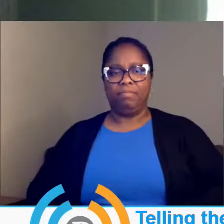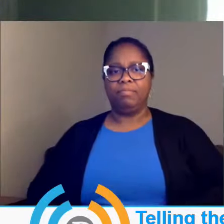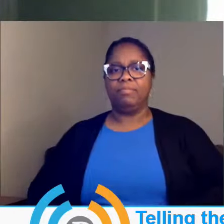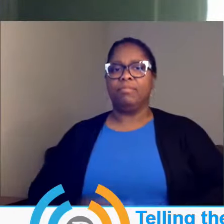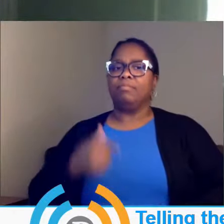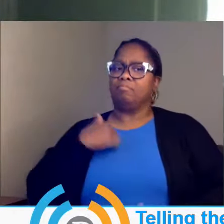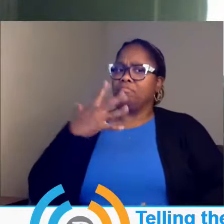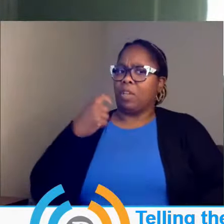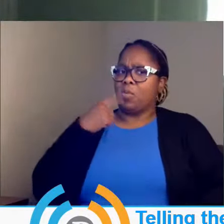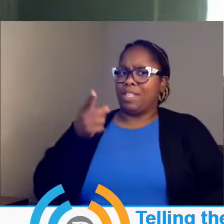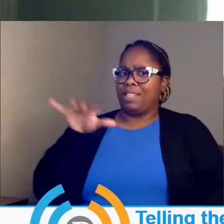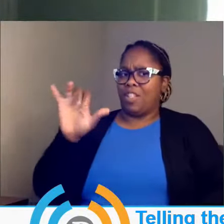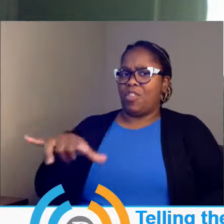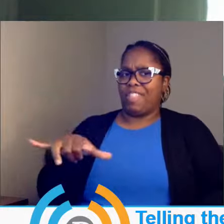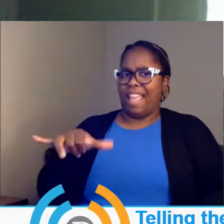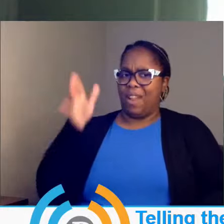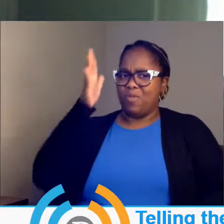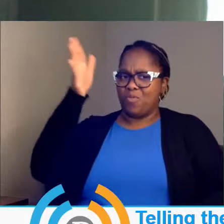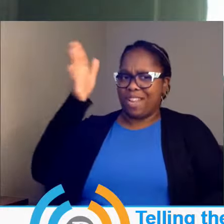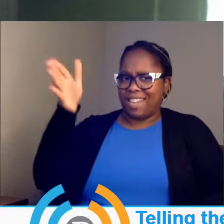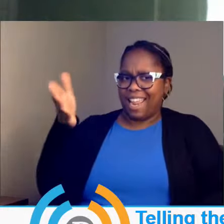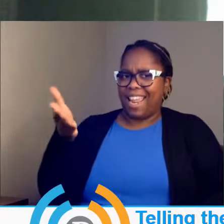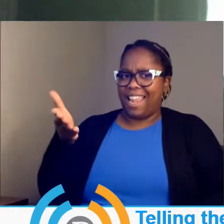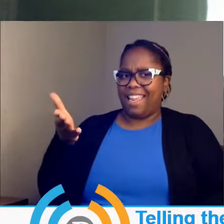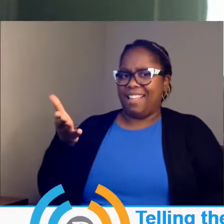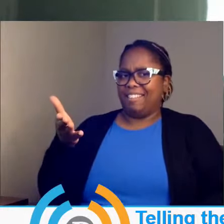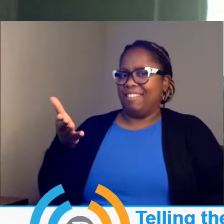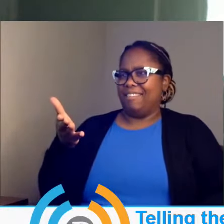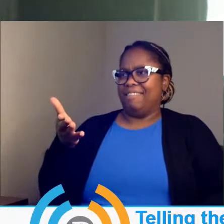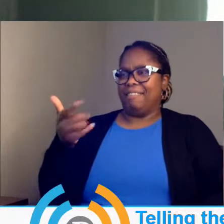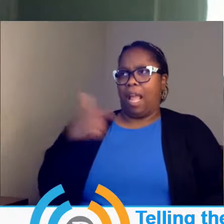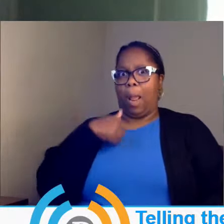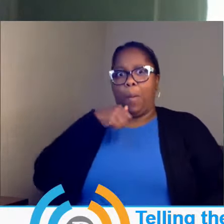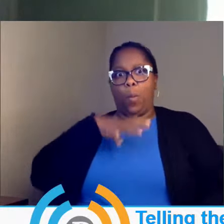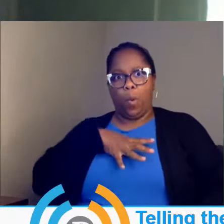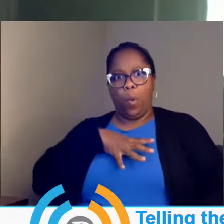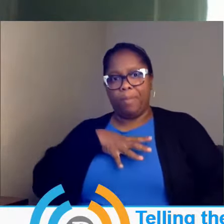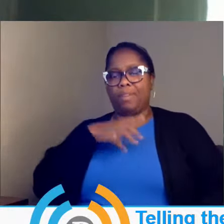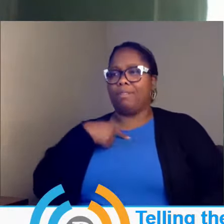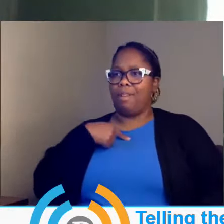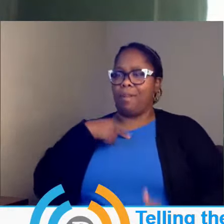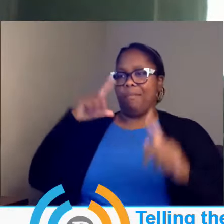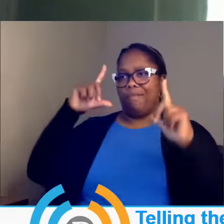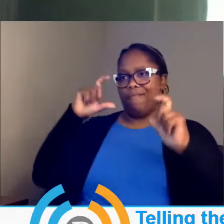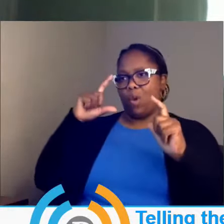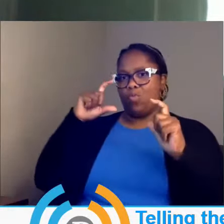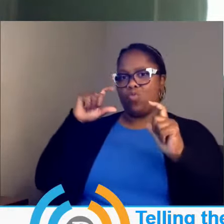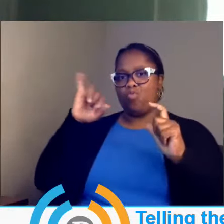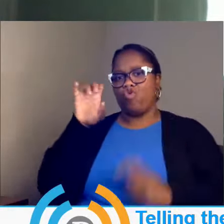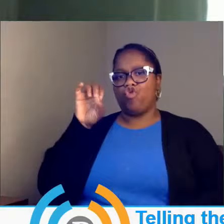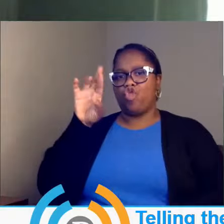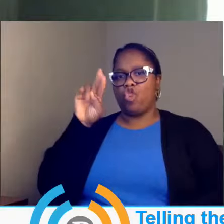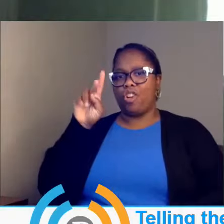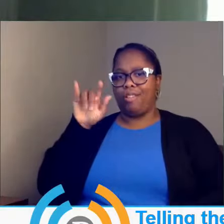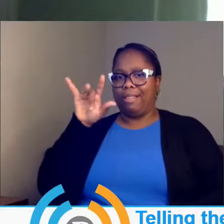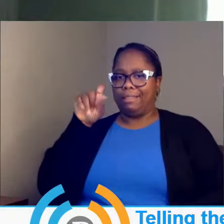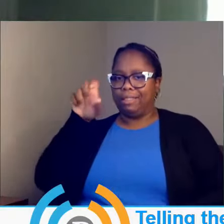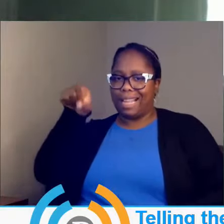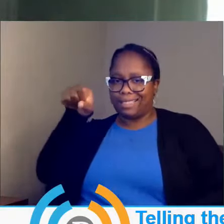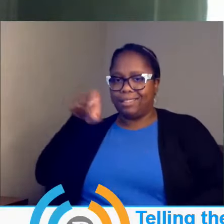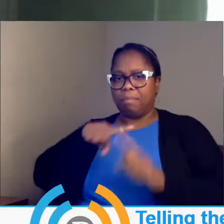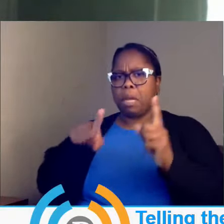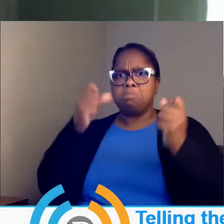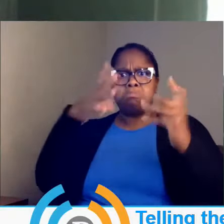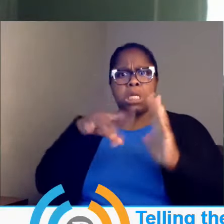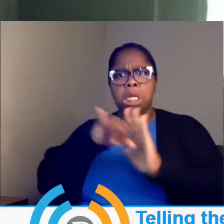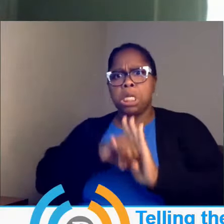Just as a woman, I'm a photojournalist, but we all have many identities. I'm a mother and a member of